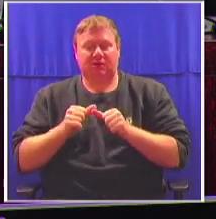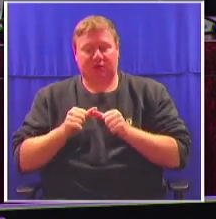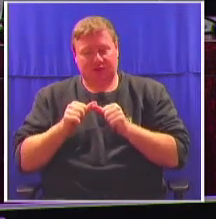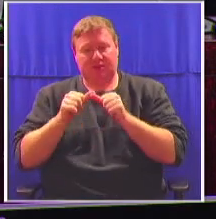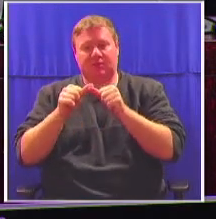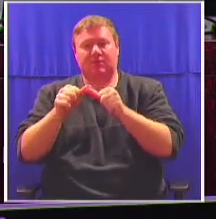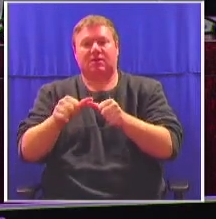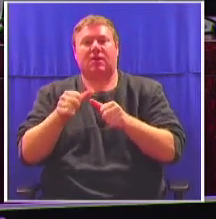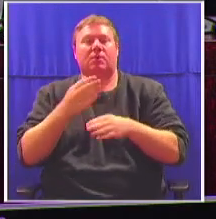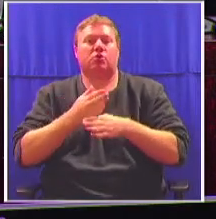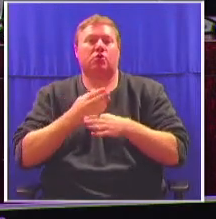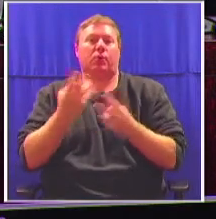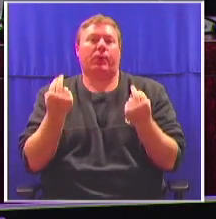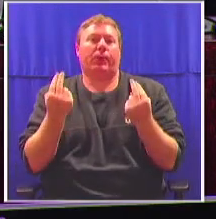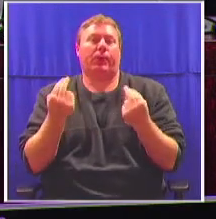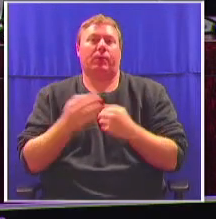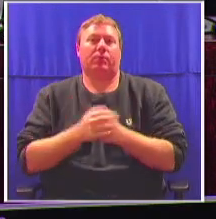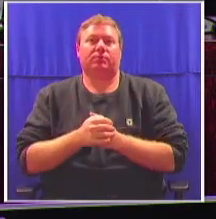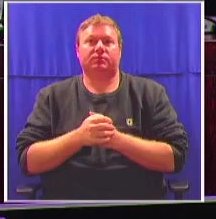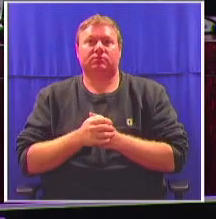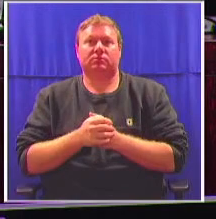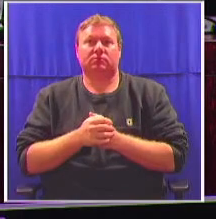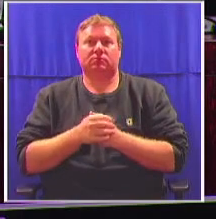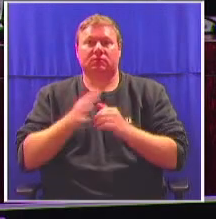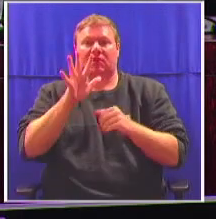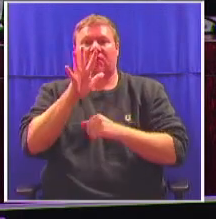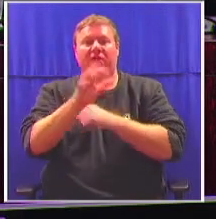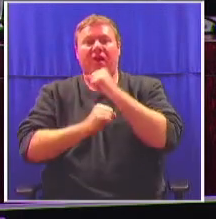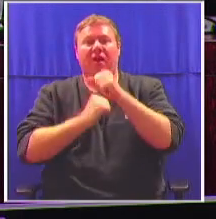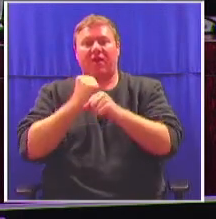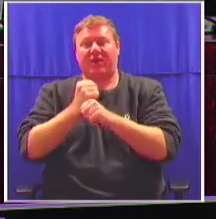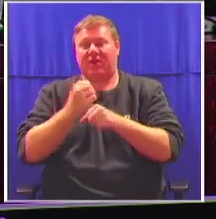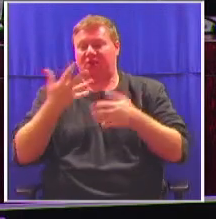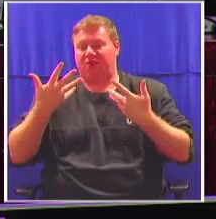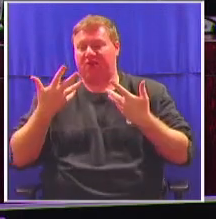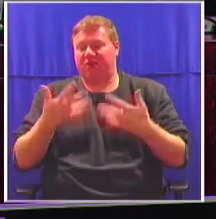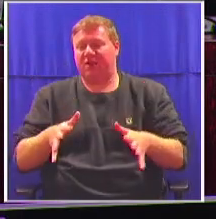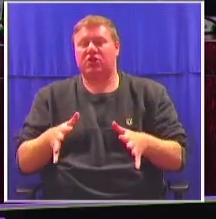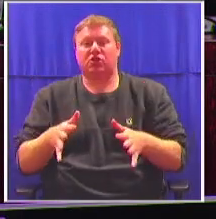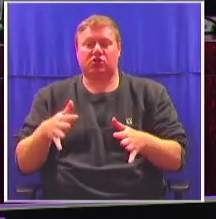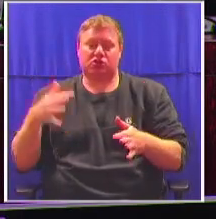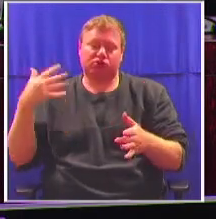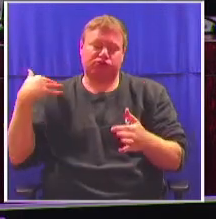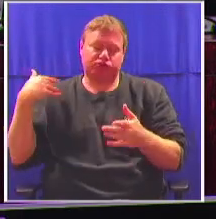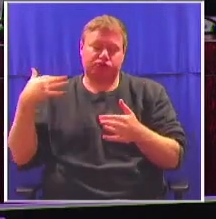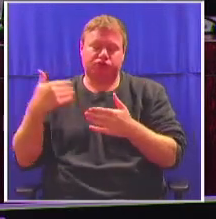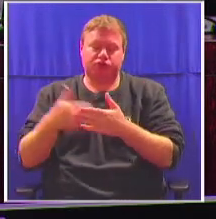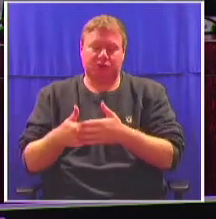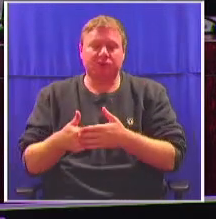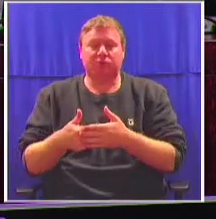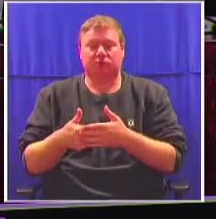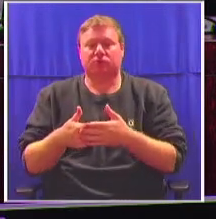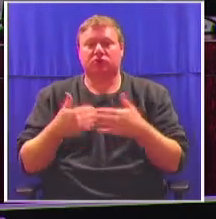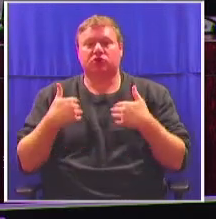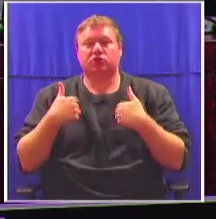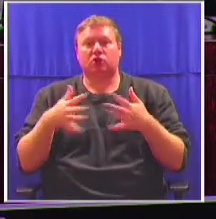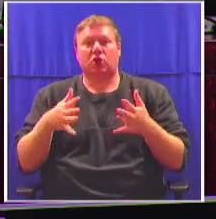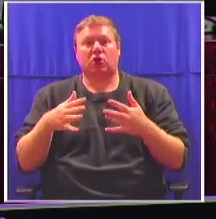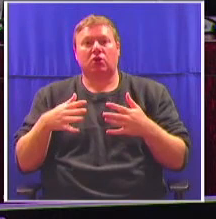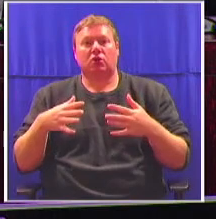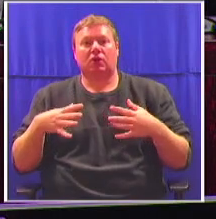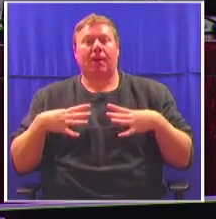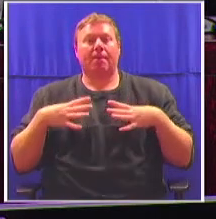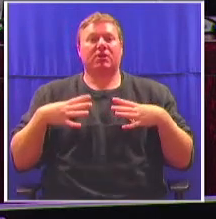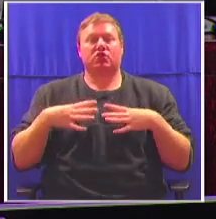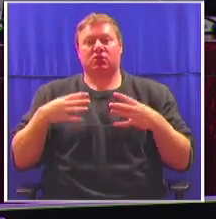sustainable new jobs. 5 years have now passed since we embarked on an ambitious